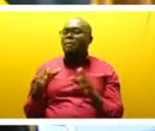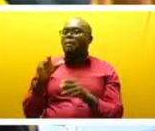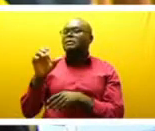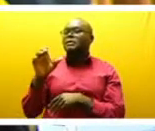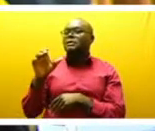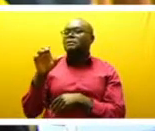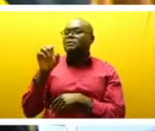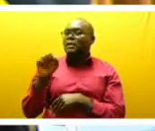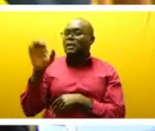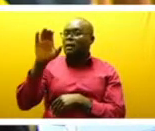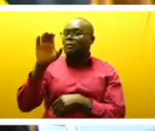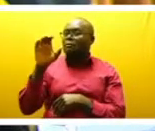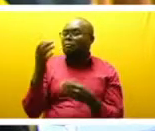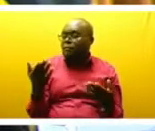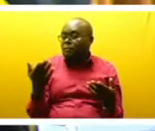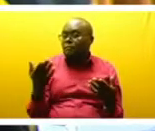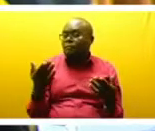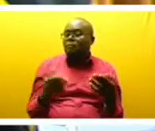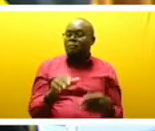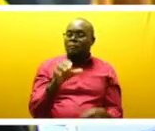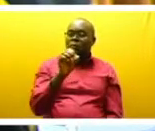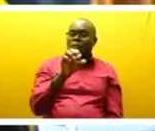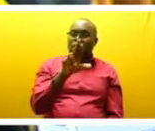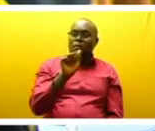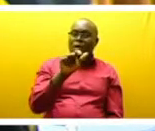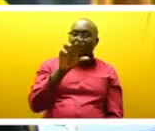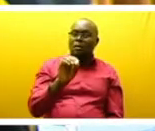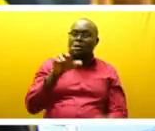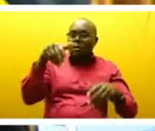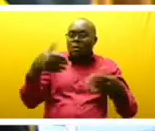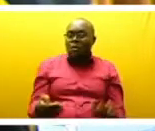Oraro, please, or is it Gatia?